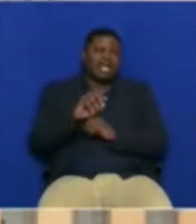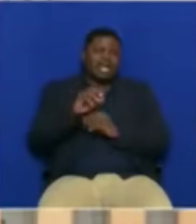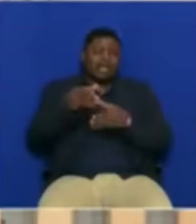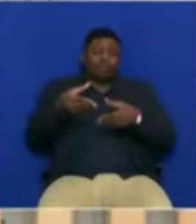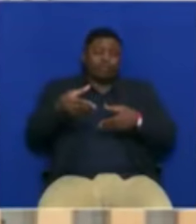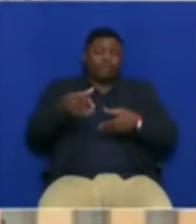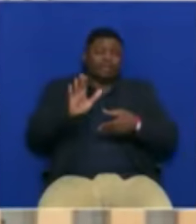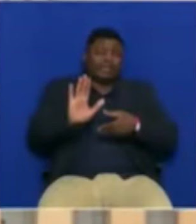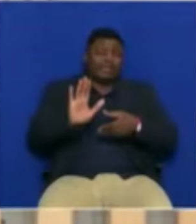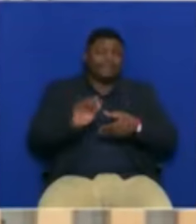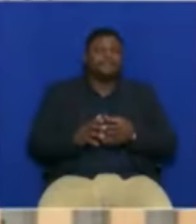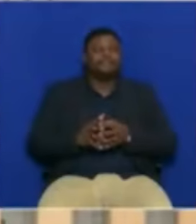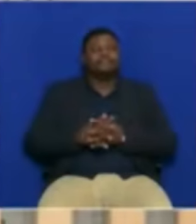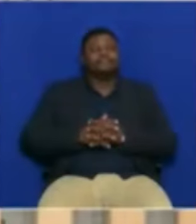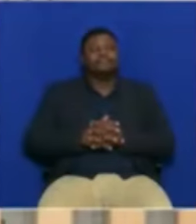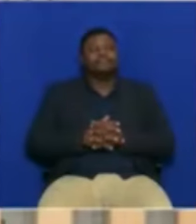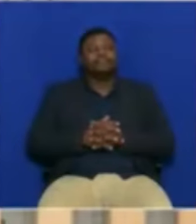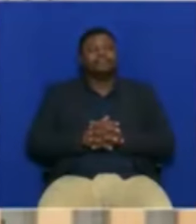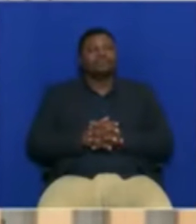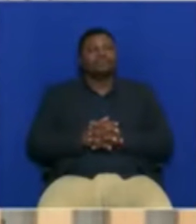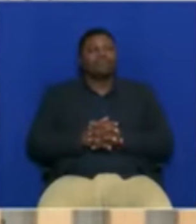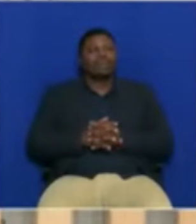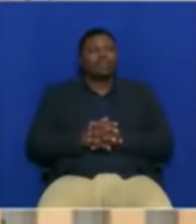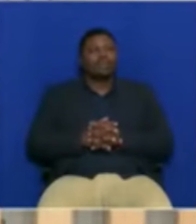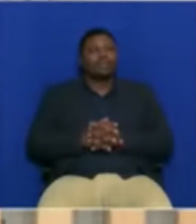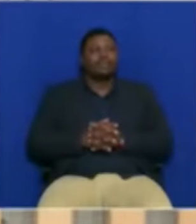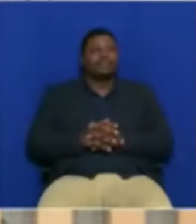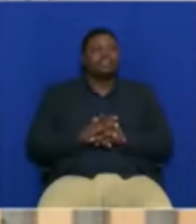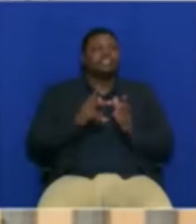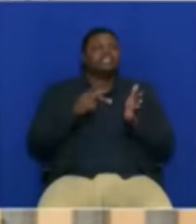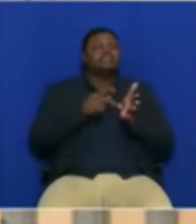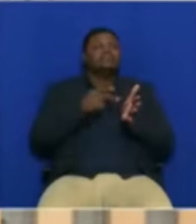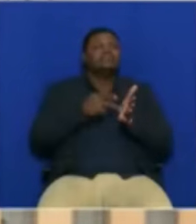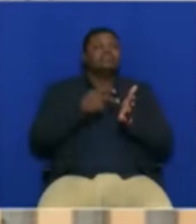if you go to page 296,